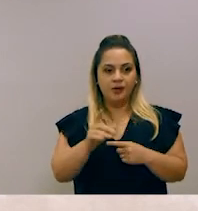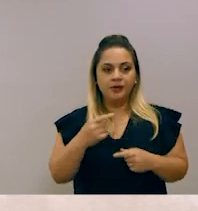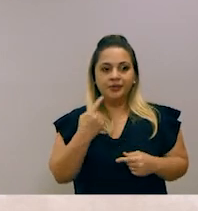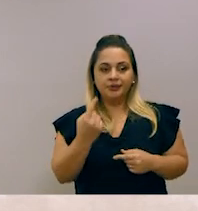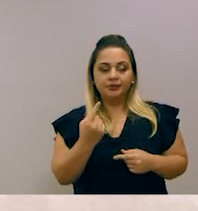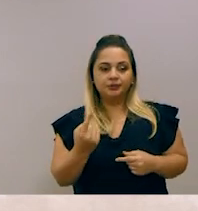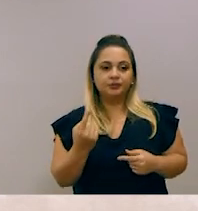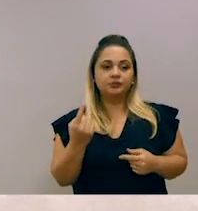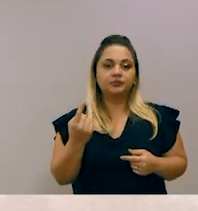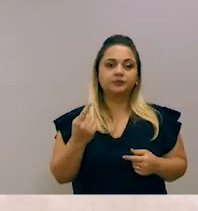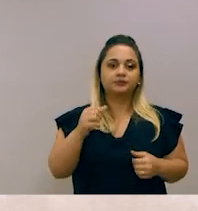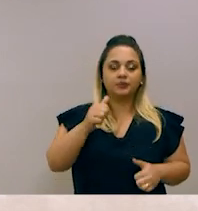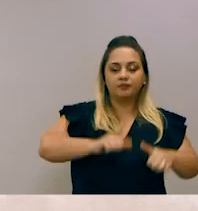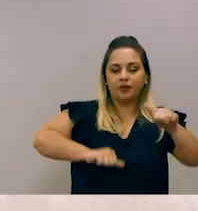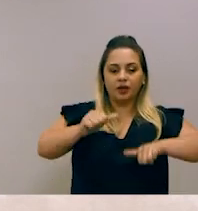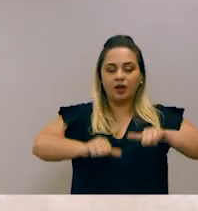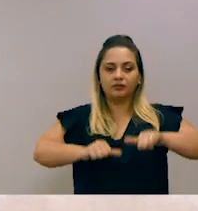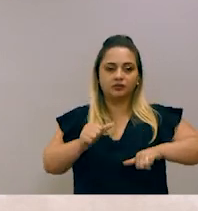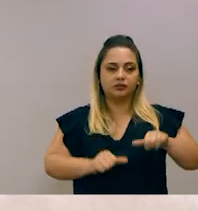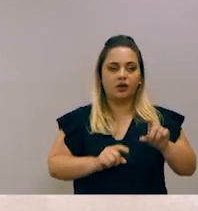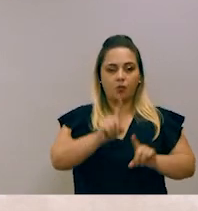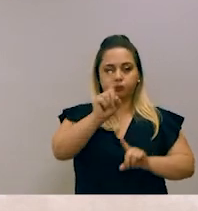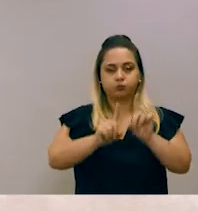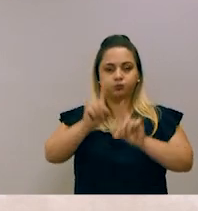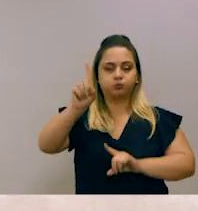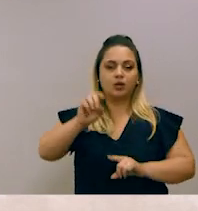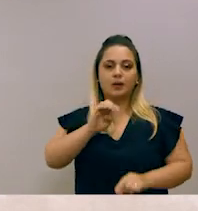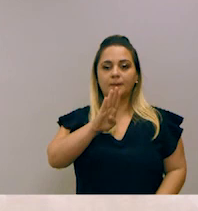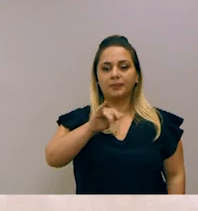to predict the box office in a binary variable,